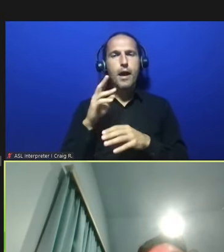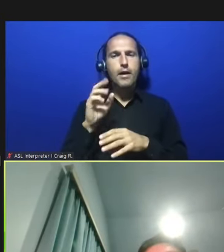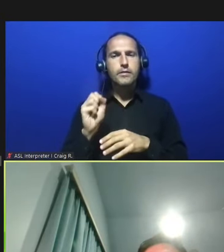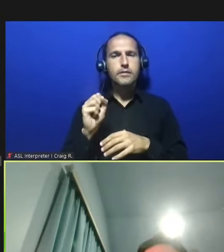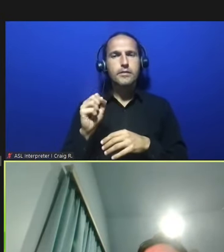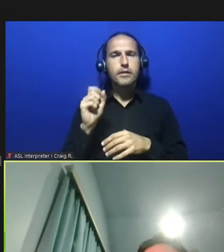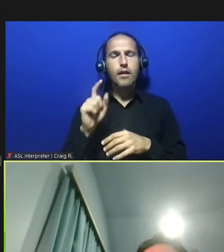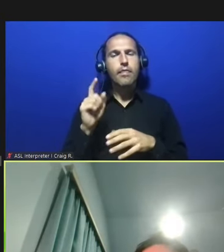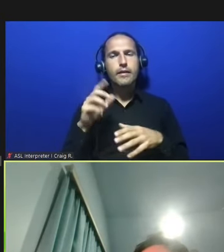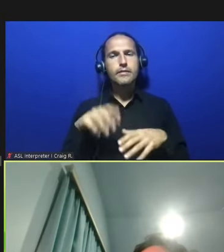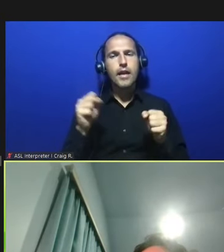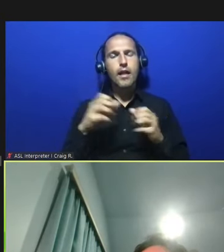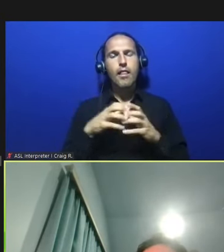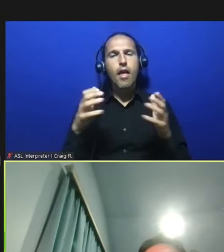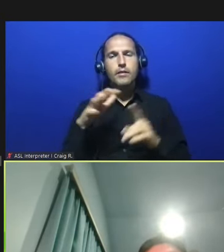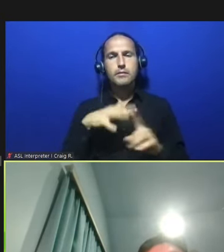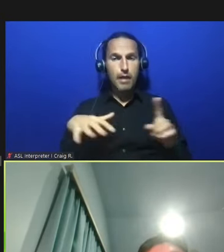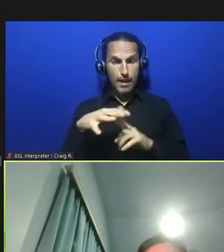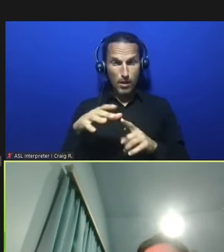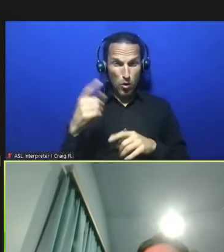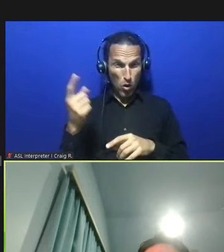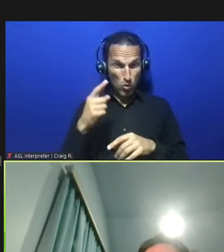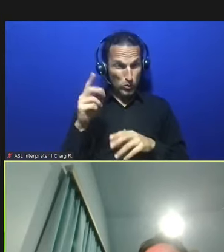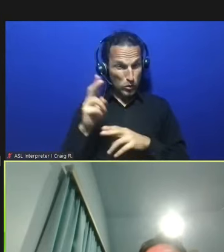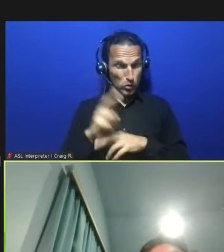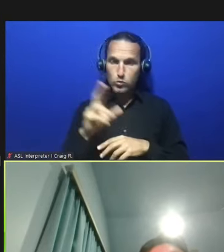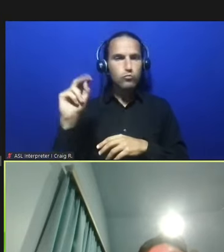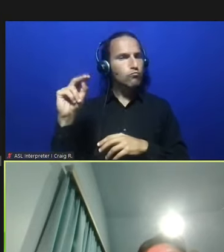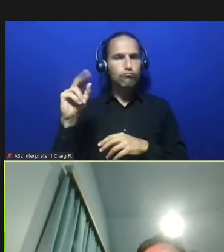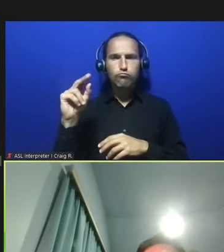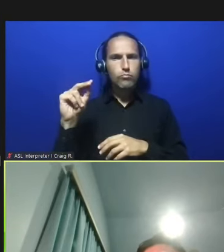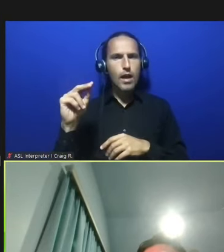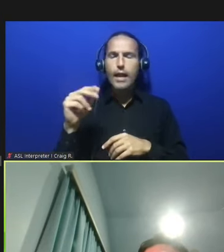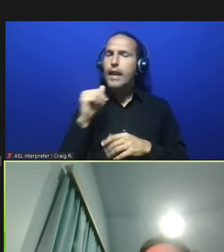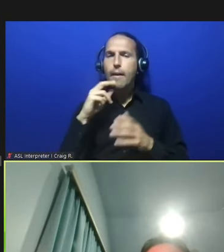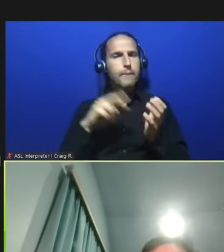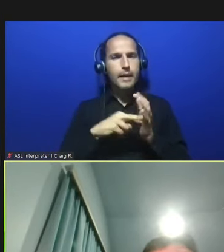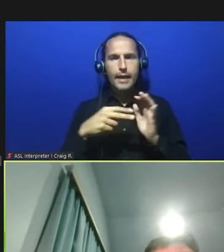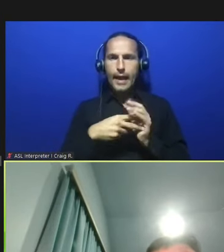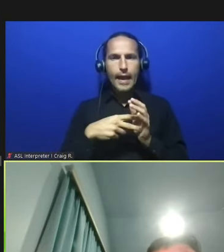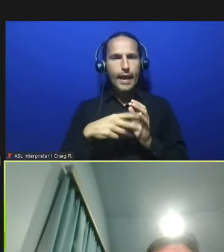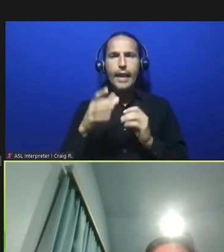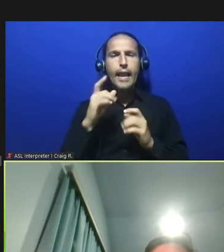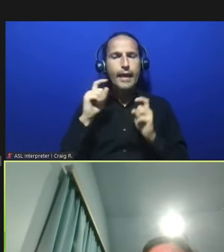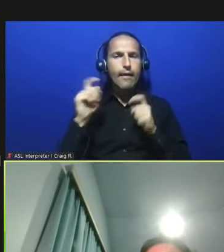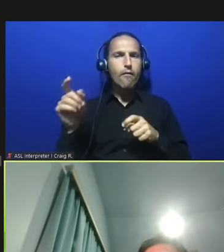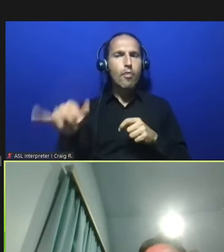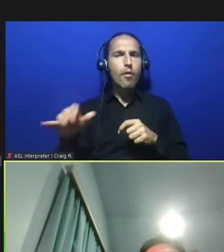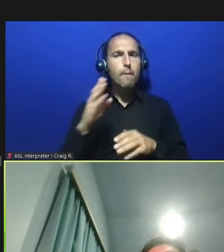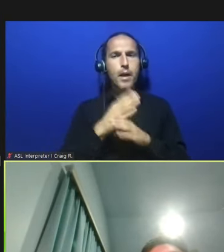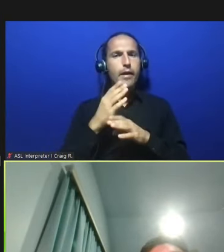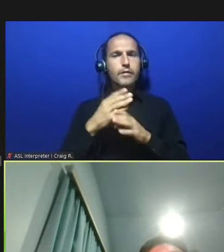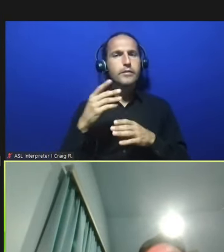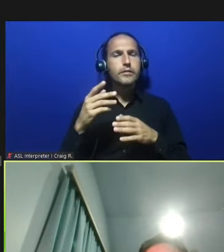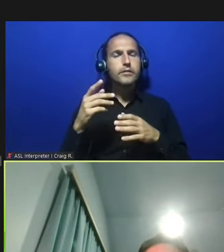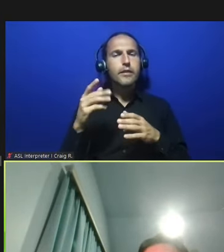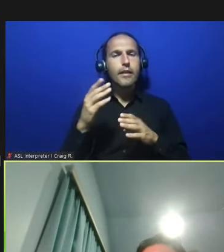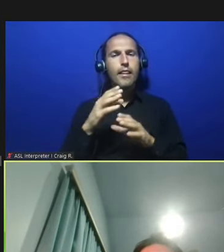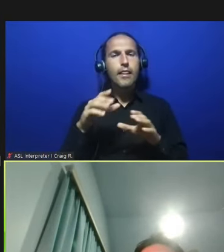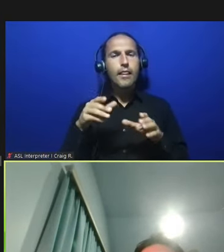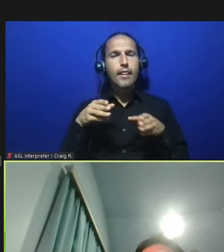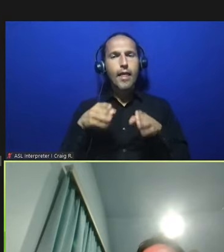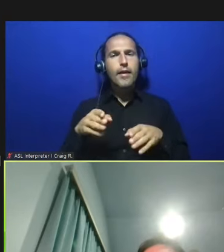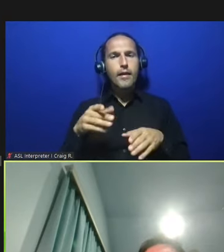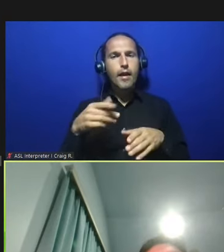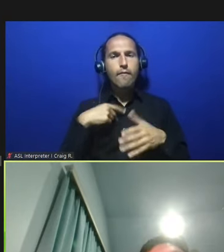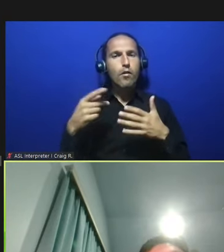they take up a lot of space. Are they always being utilized? No. I'm not saying, hey, don't give these bus lanes priority, but let us use